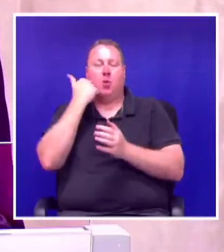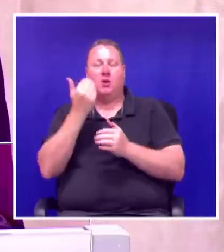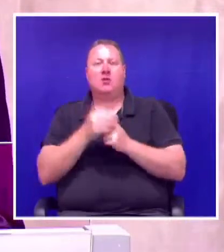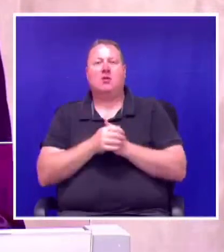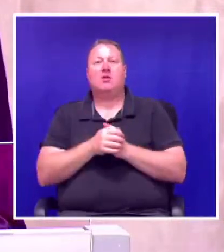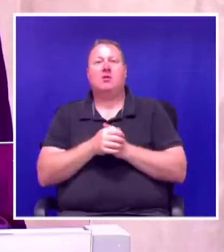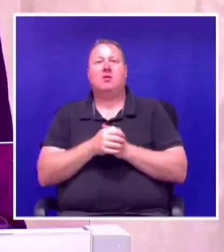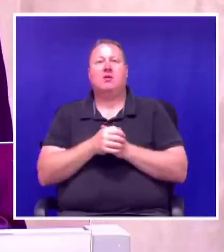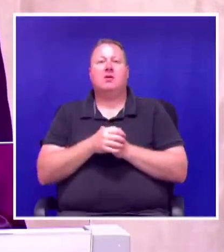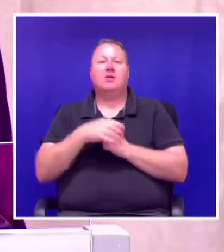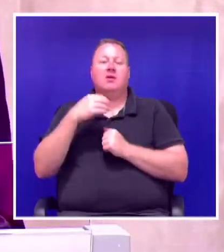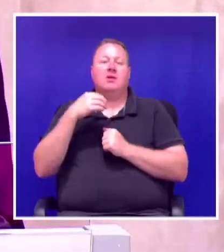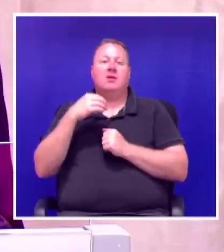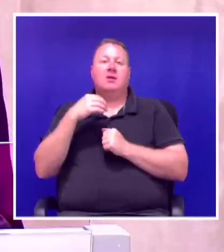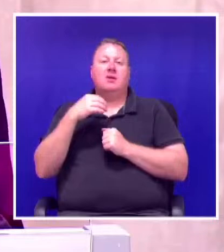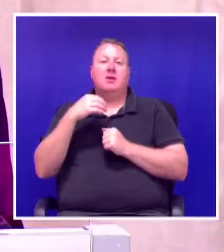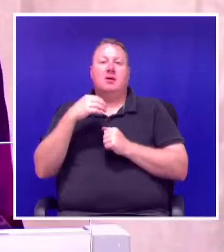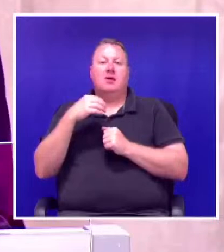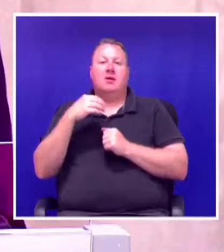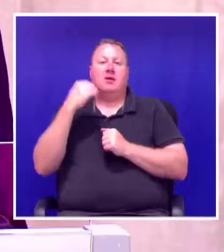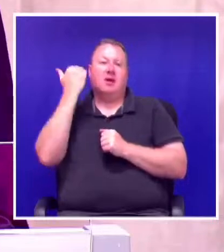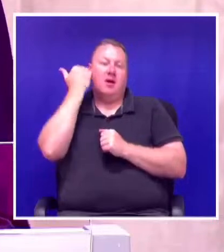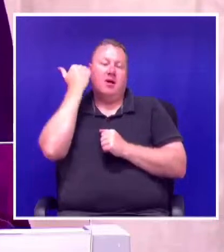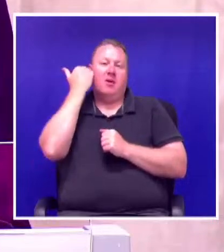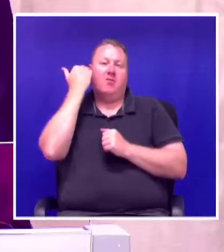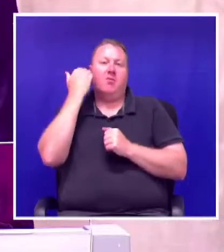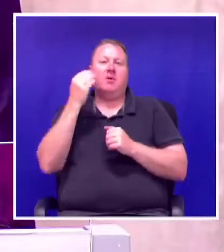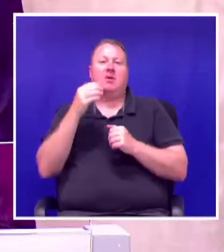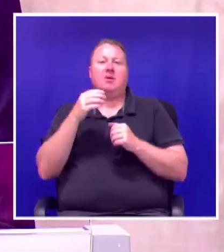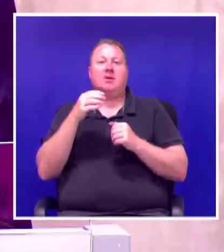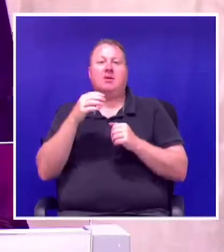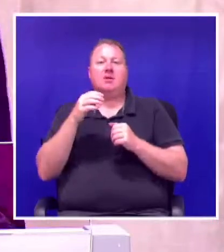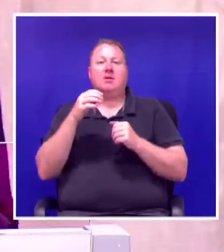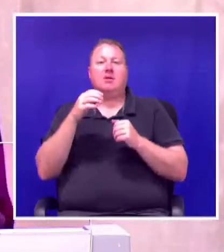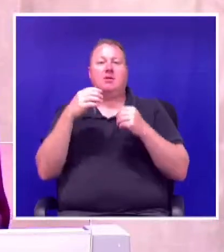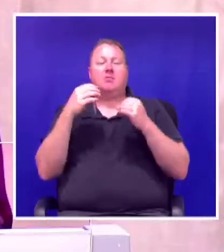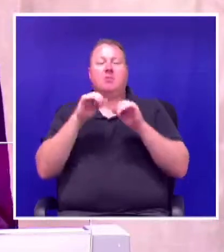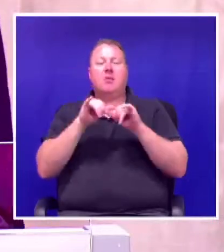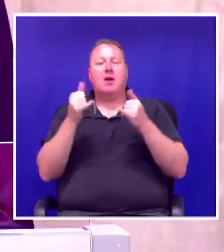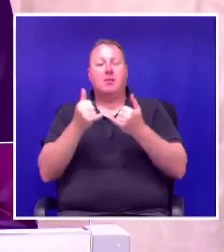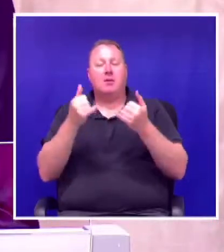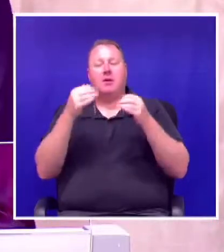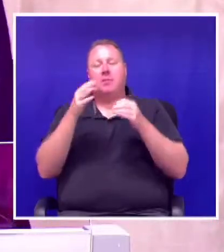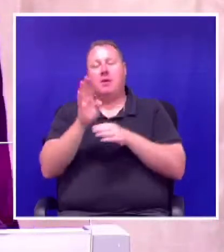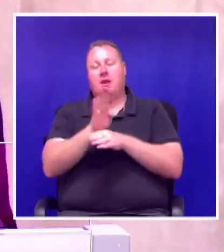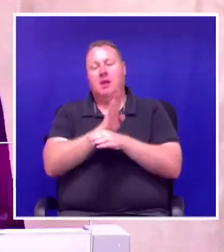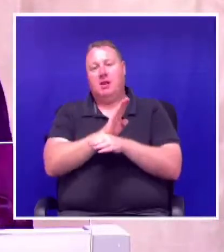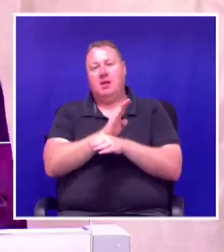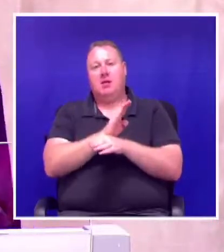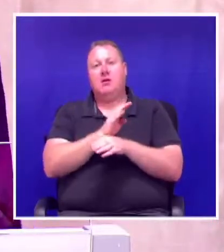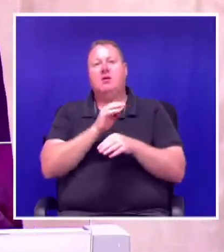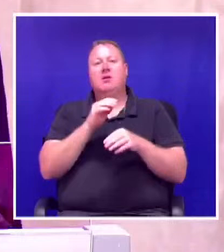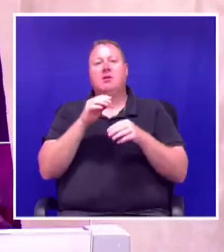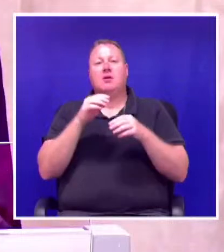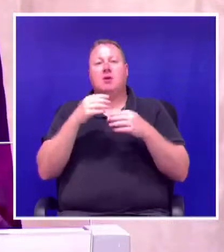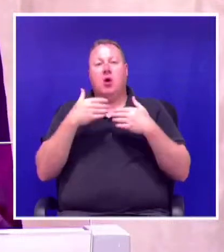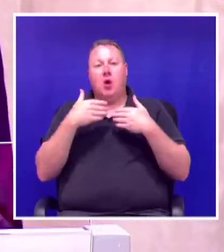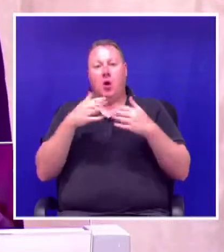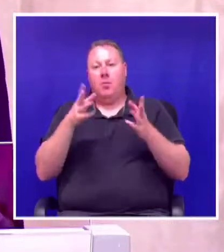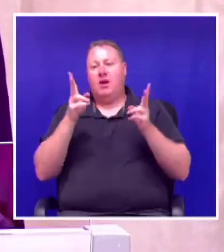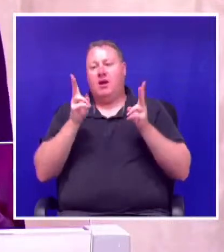State Enterprise Bill that lapsed in the 6th Parliament has now been revived by the 7th